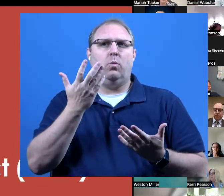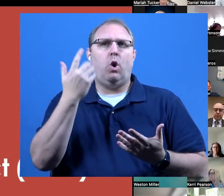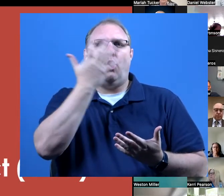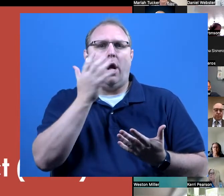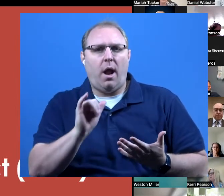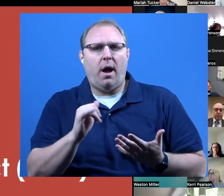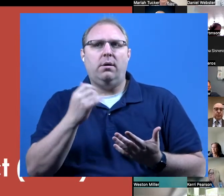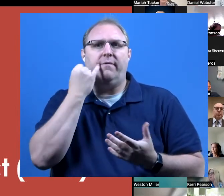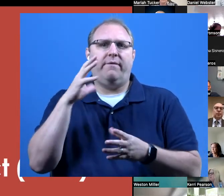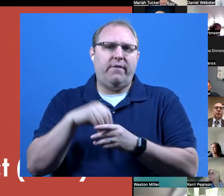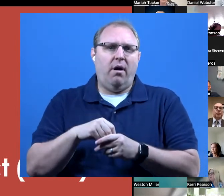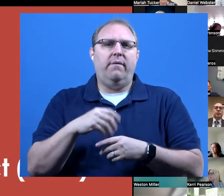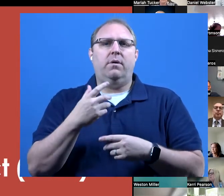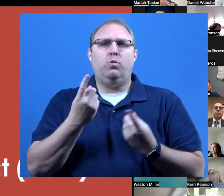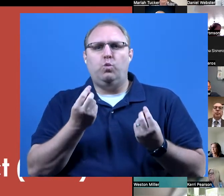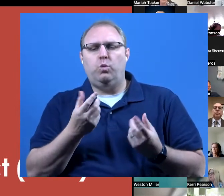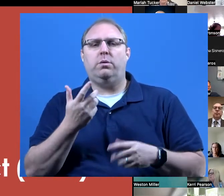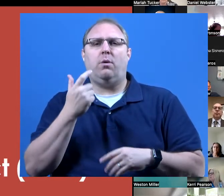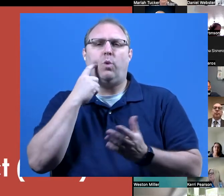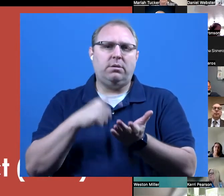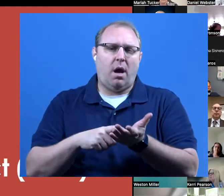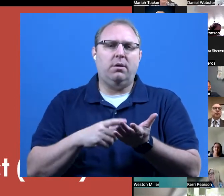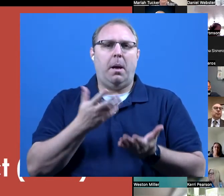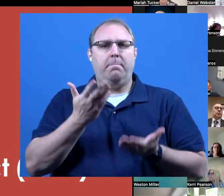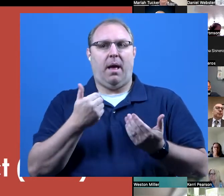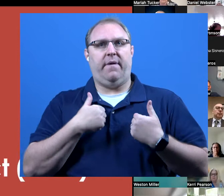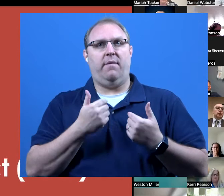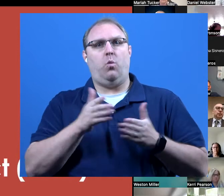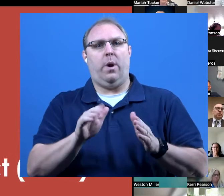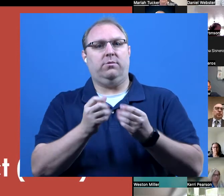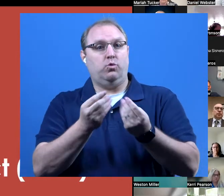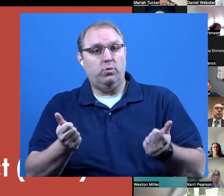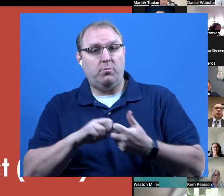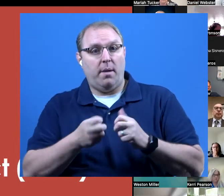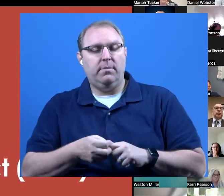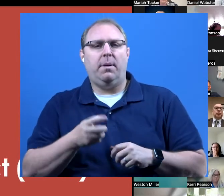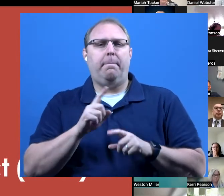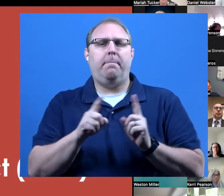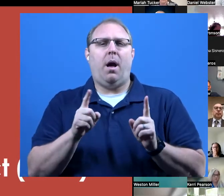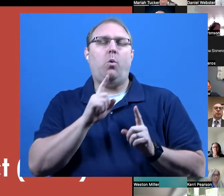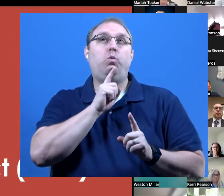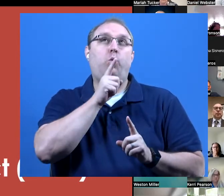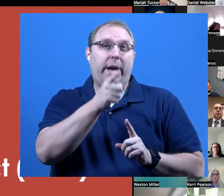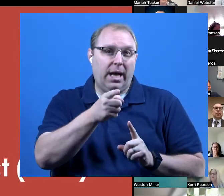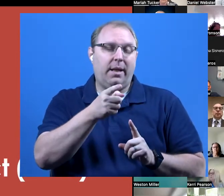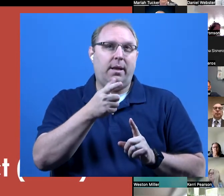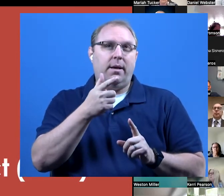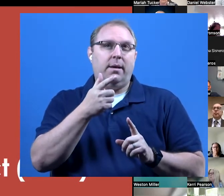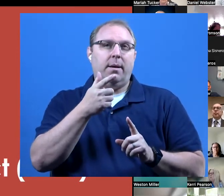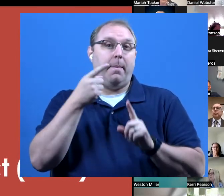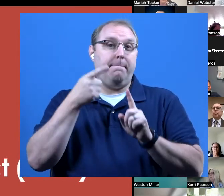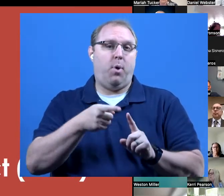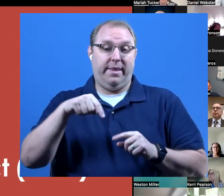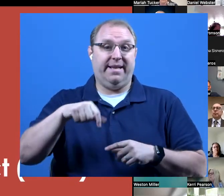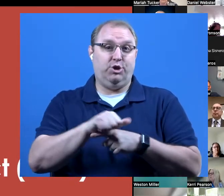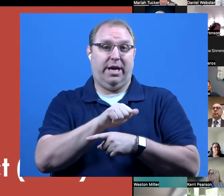the idea is that this training is not, and we designed it specifically with this conversation in mind, is not meant to